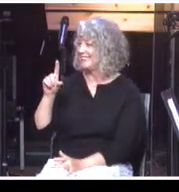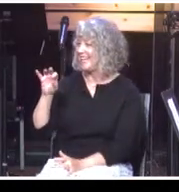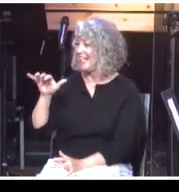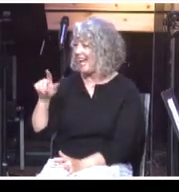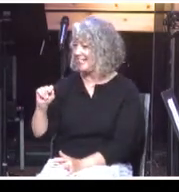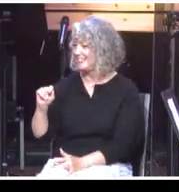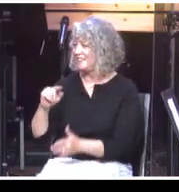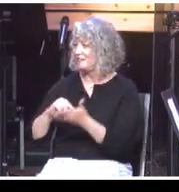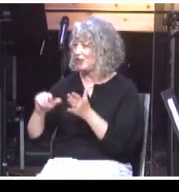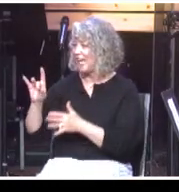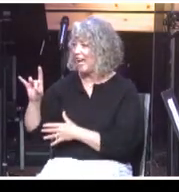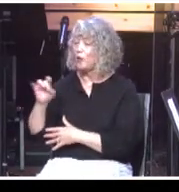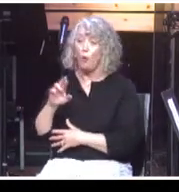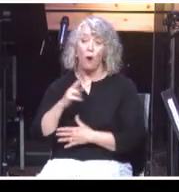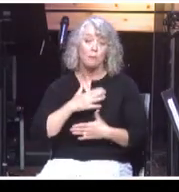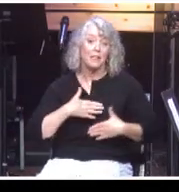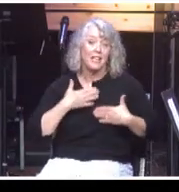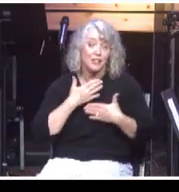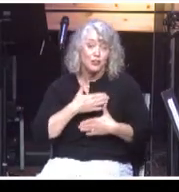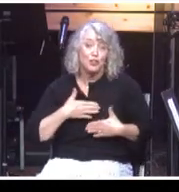Verse 8, or pleasures.